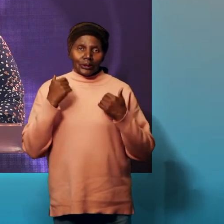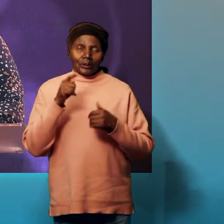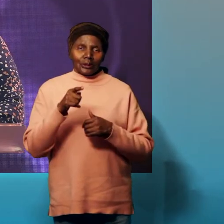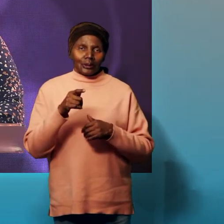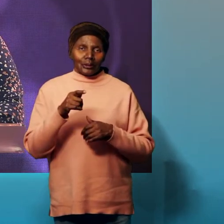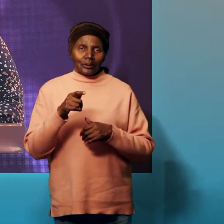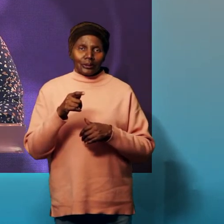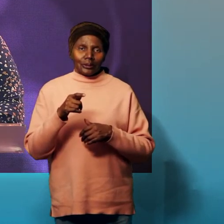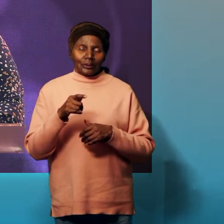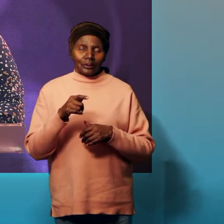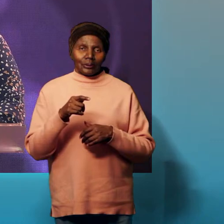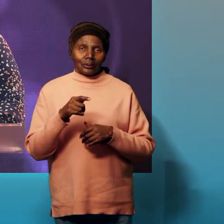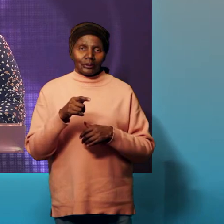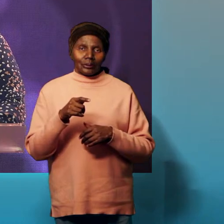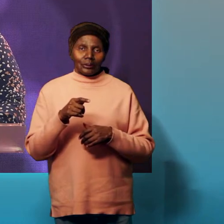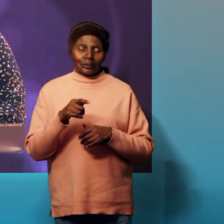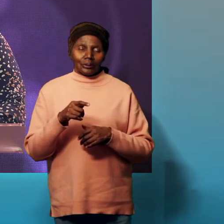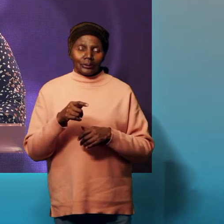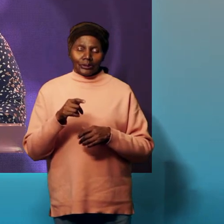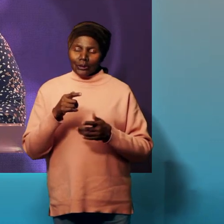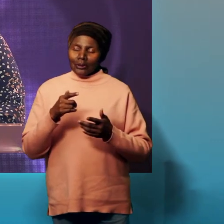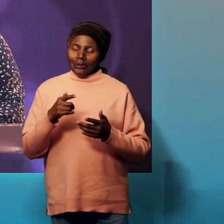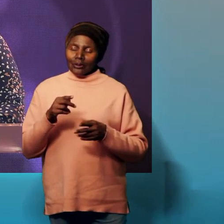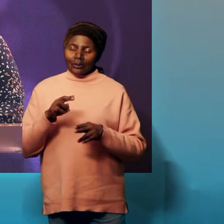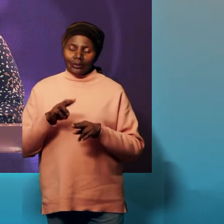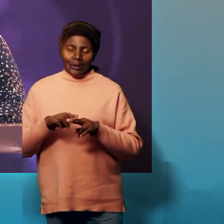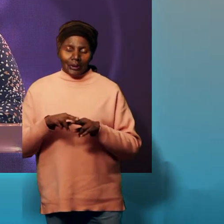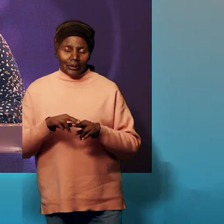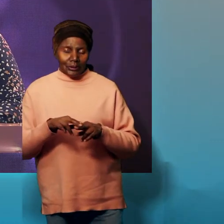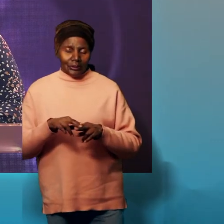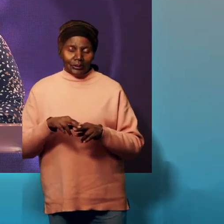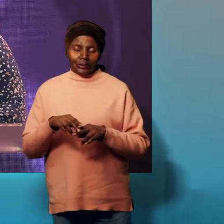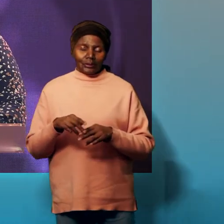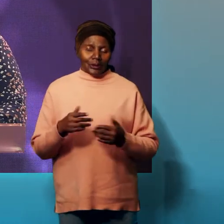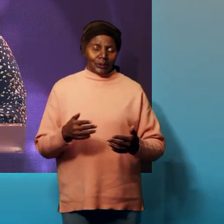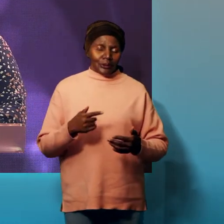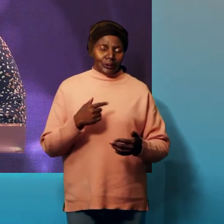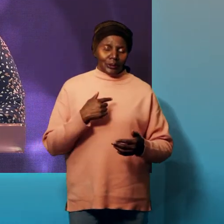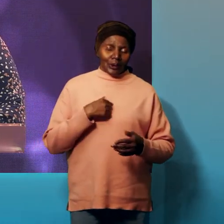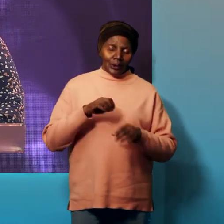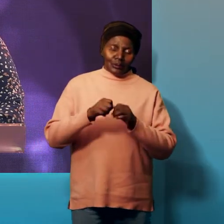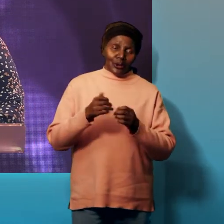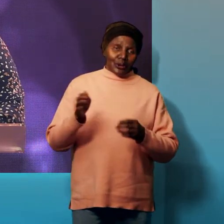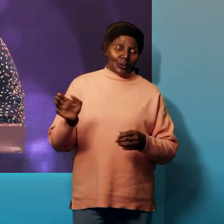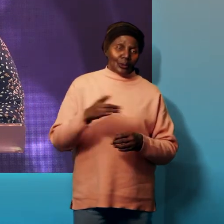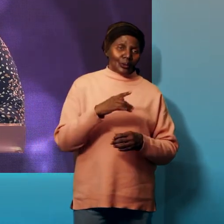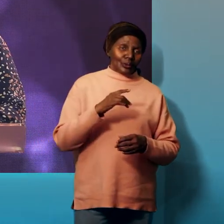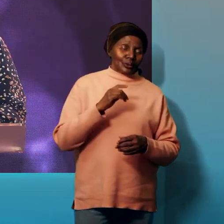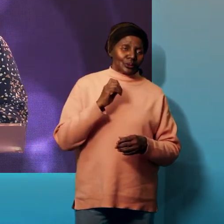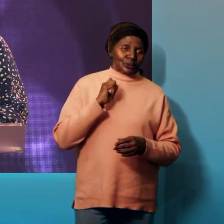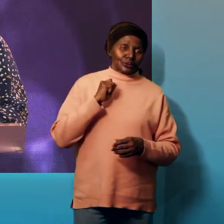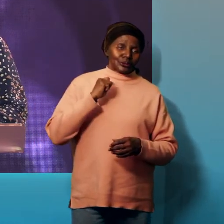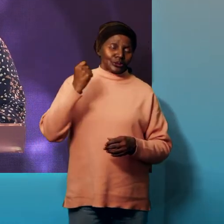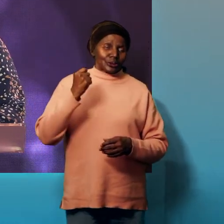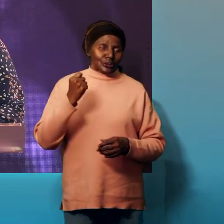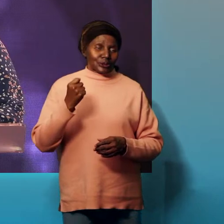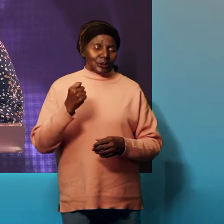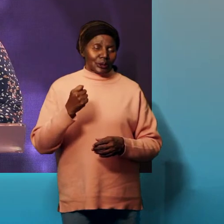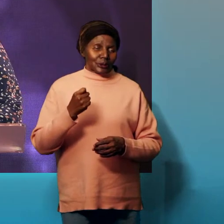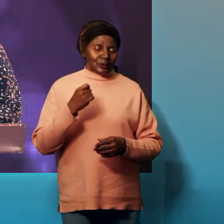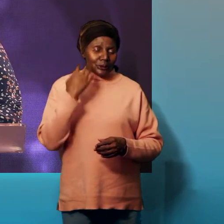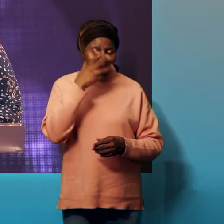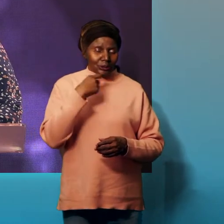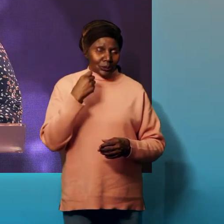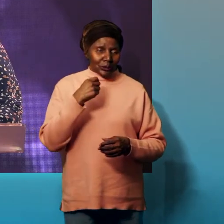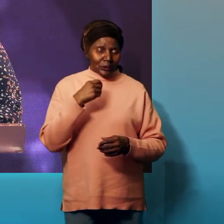break every suicidal spirit from off of every life in the